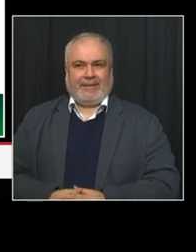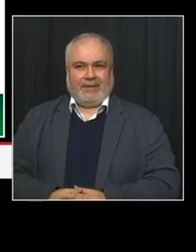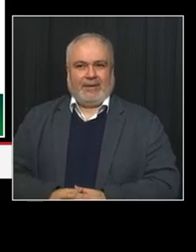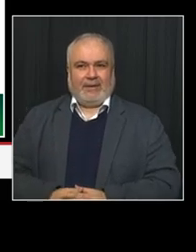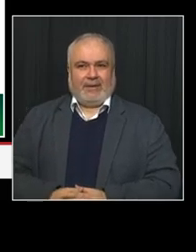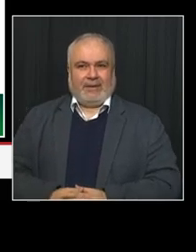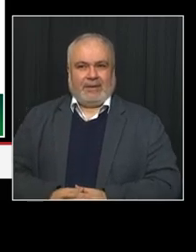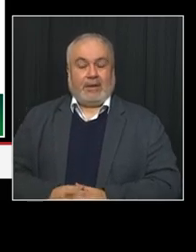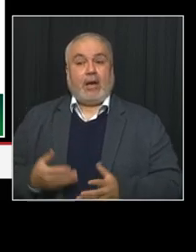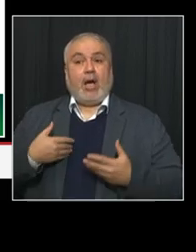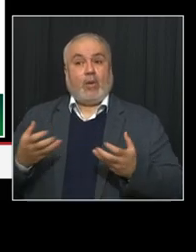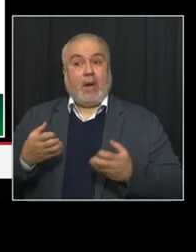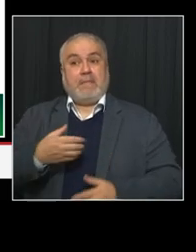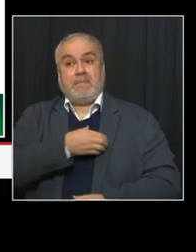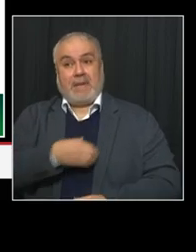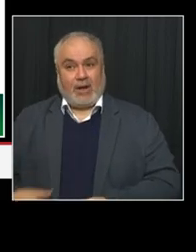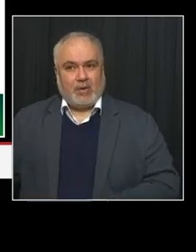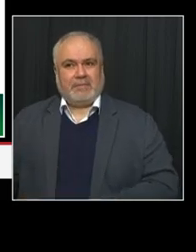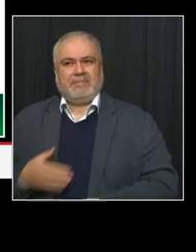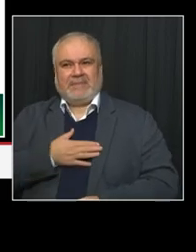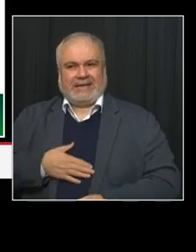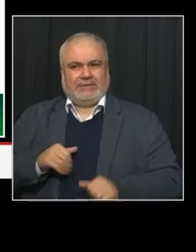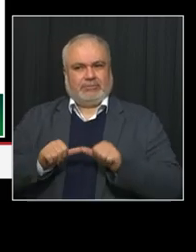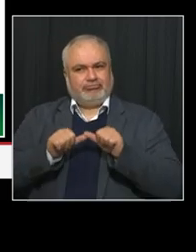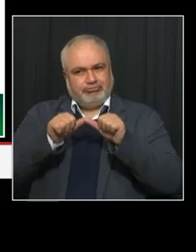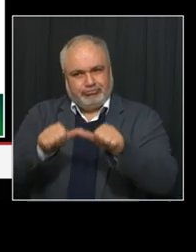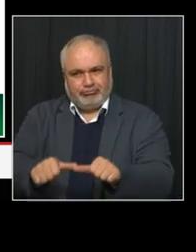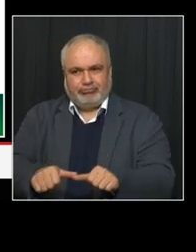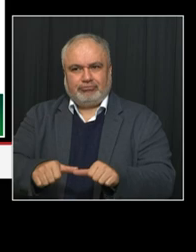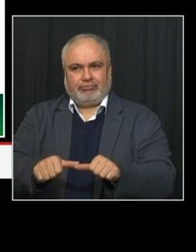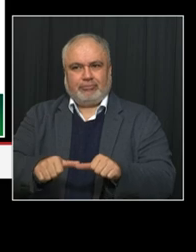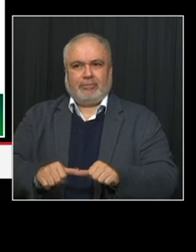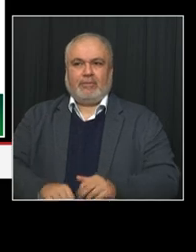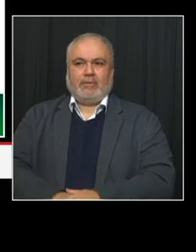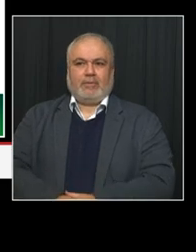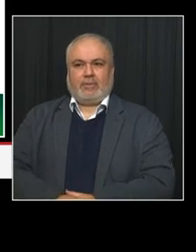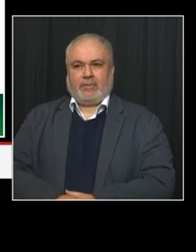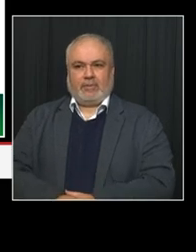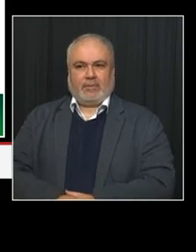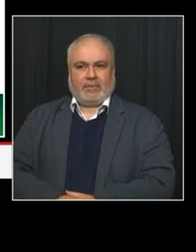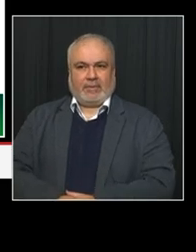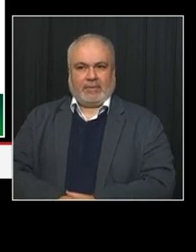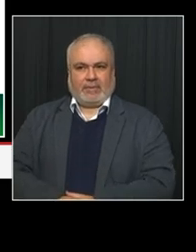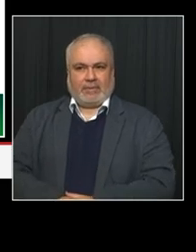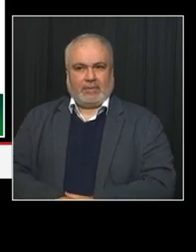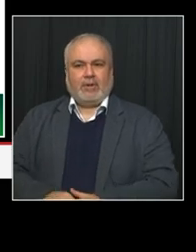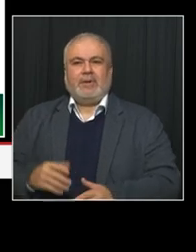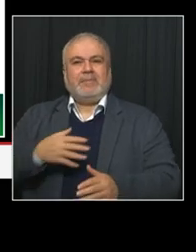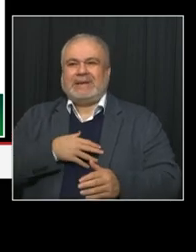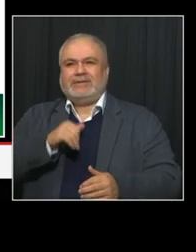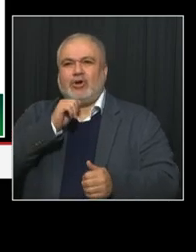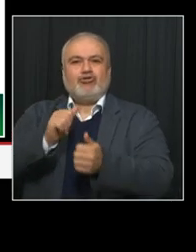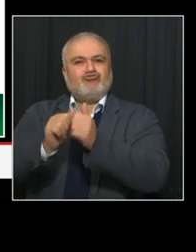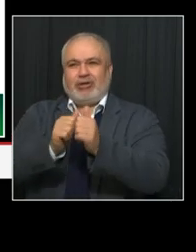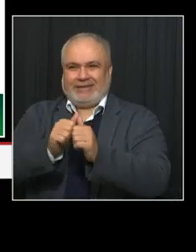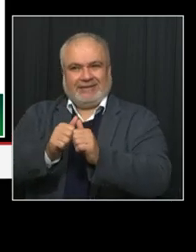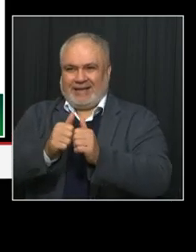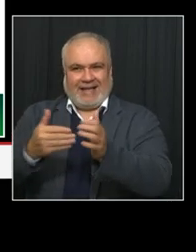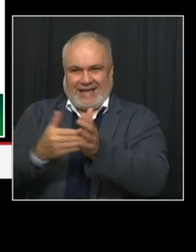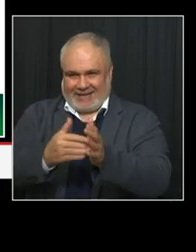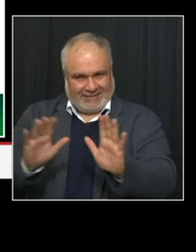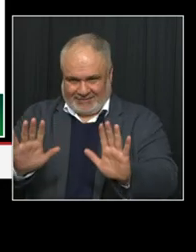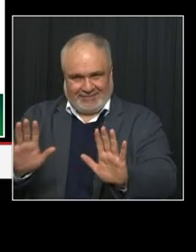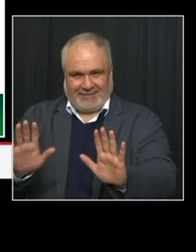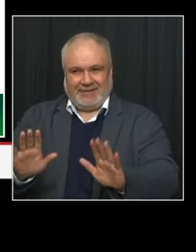not run again, will not. I mean, she's fantastic. I love her so much for the things she's doing for